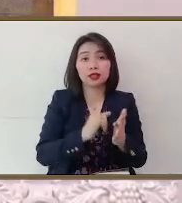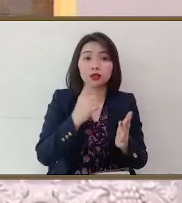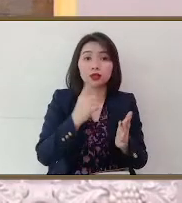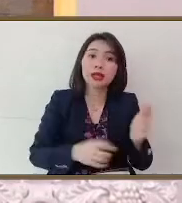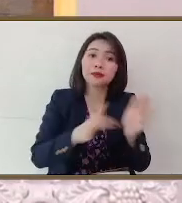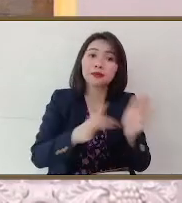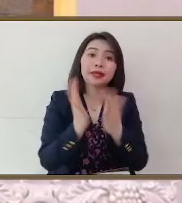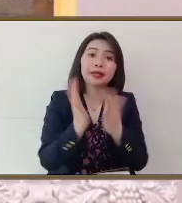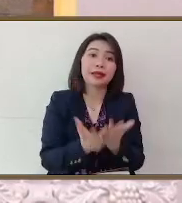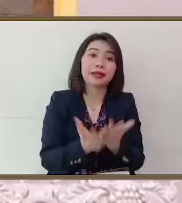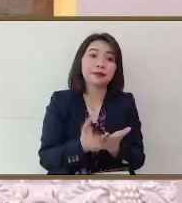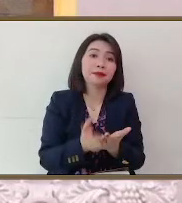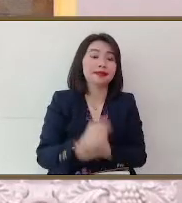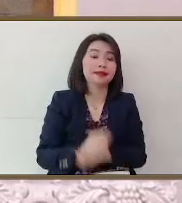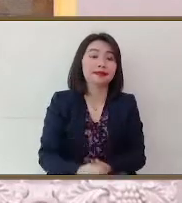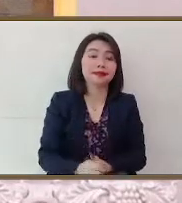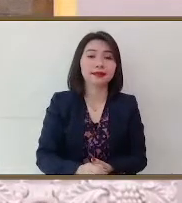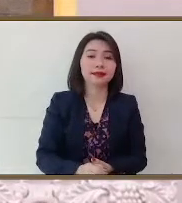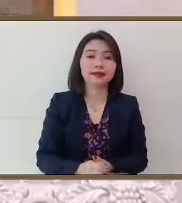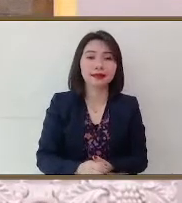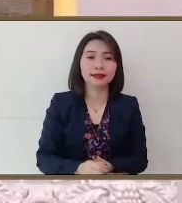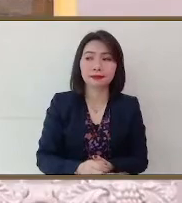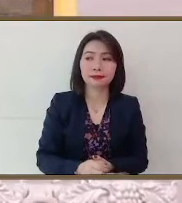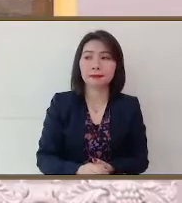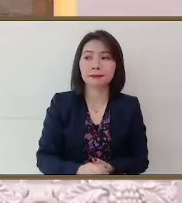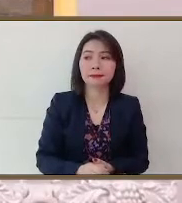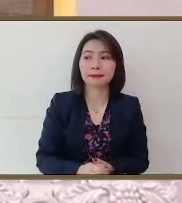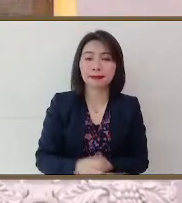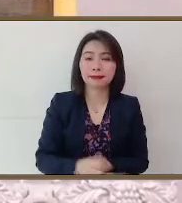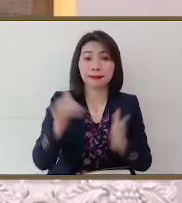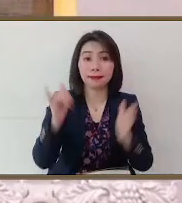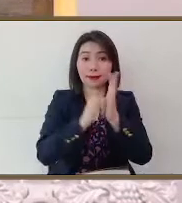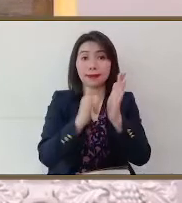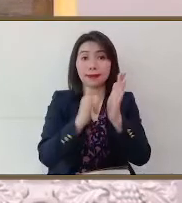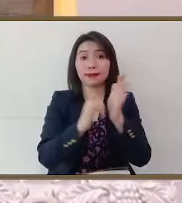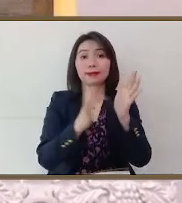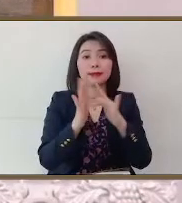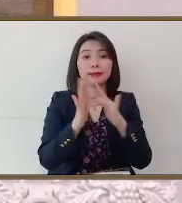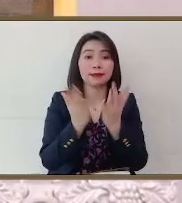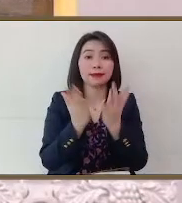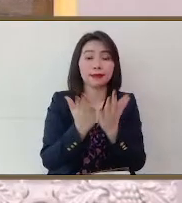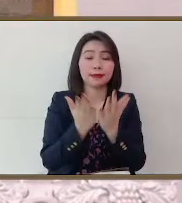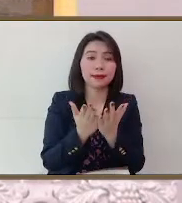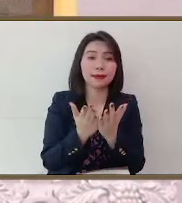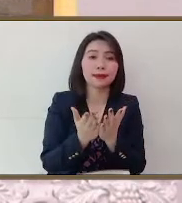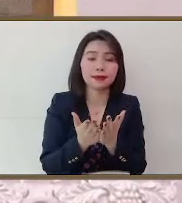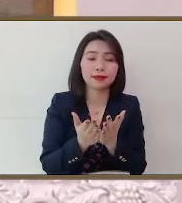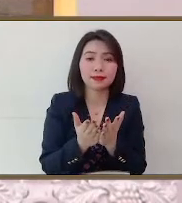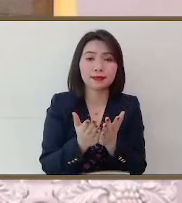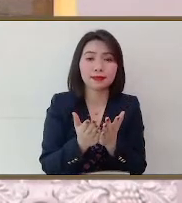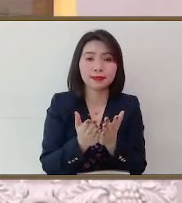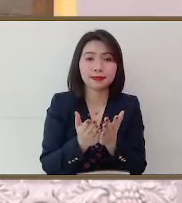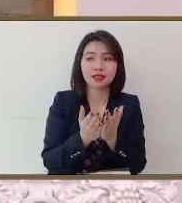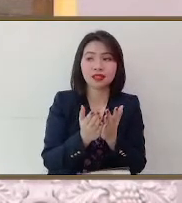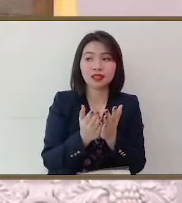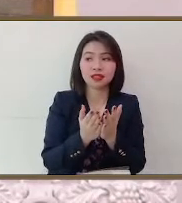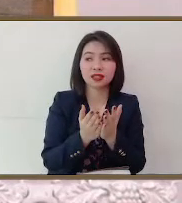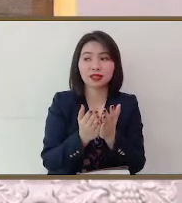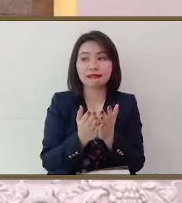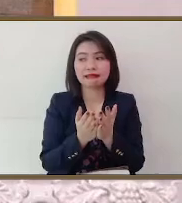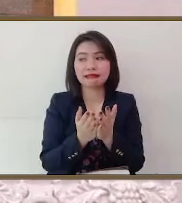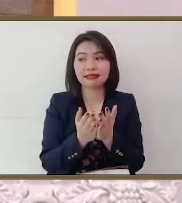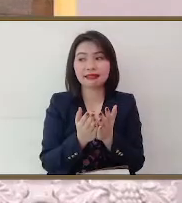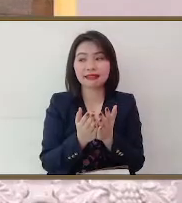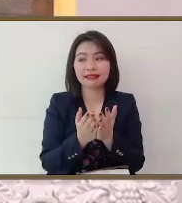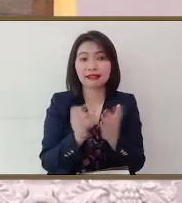That I've got to obey it. That's the Bible, brethren. I'm not talking about interpretation. When